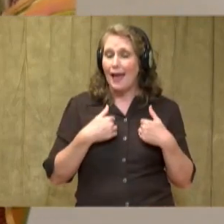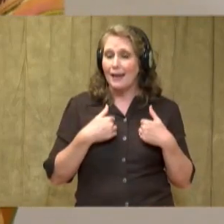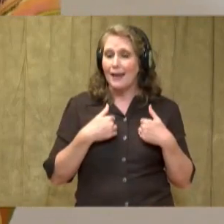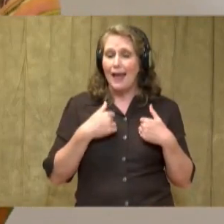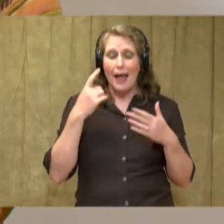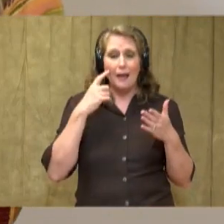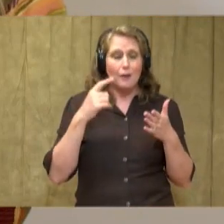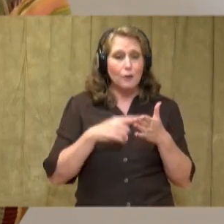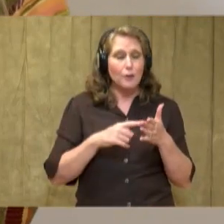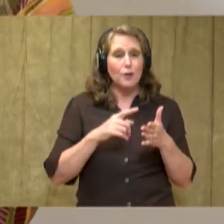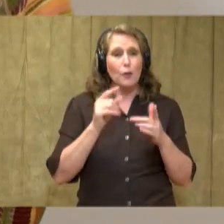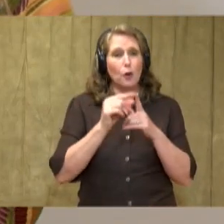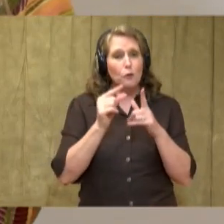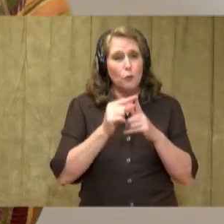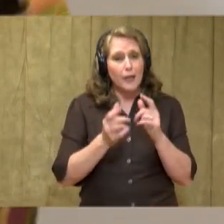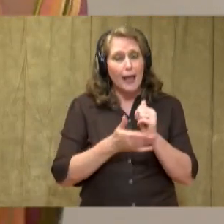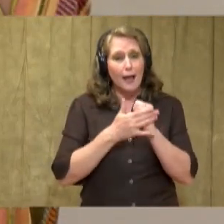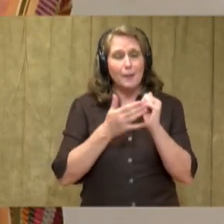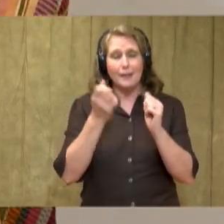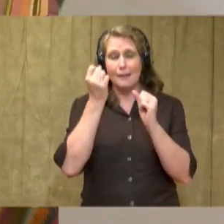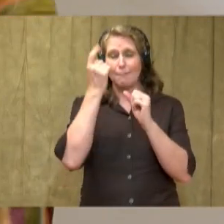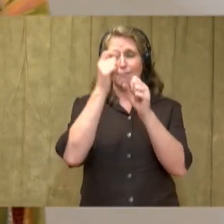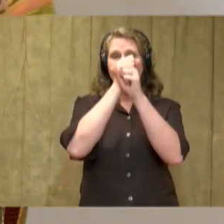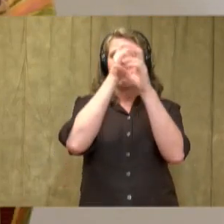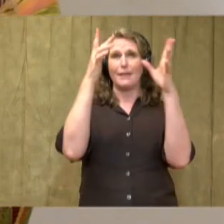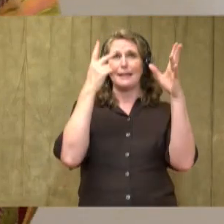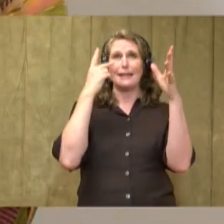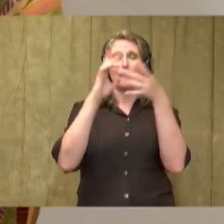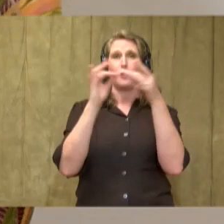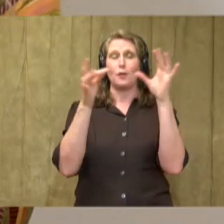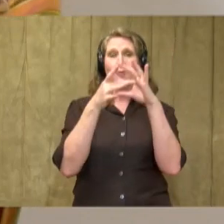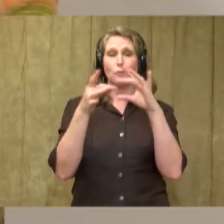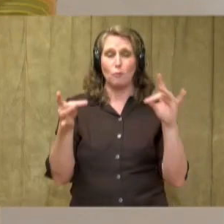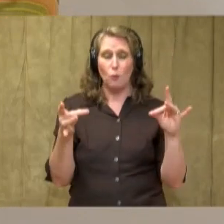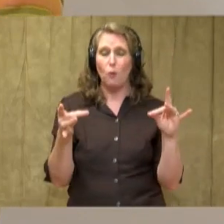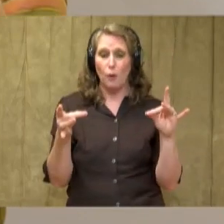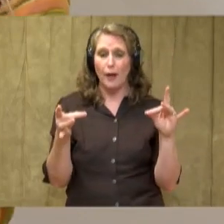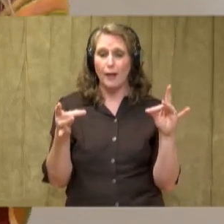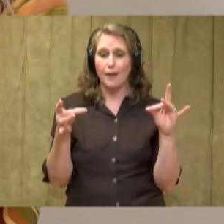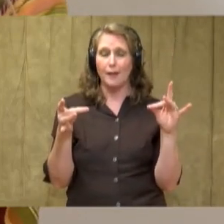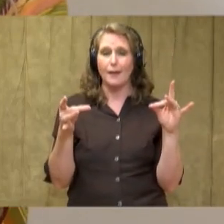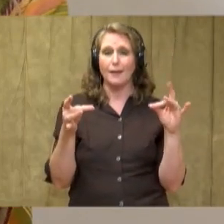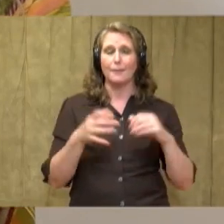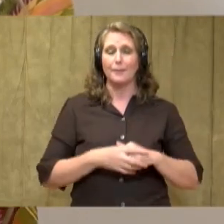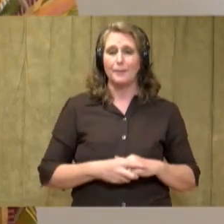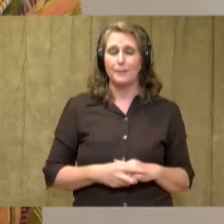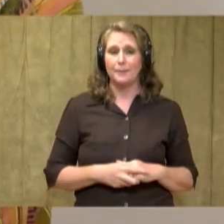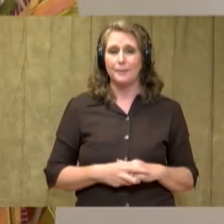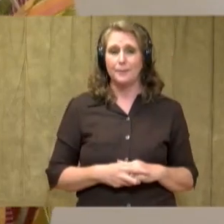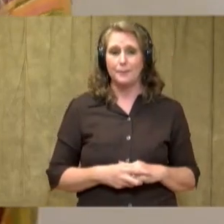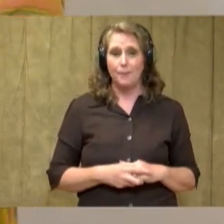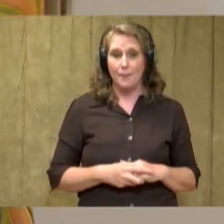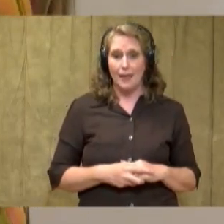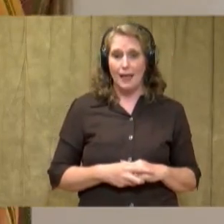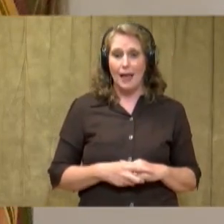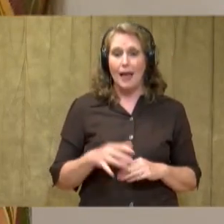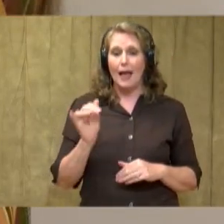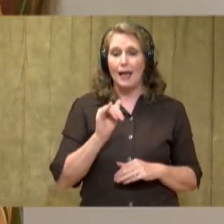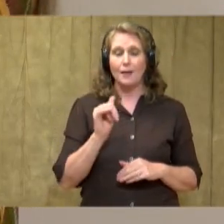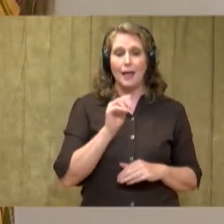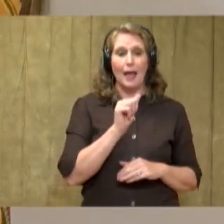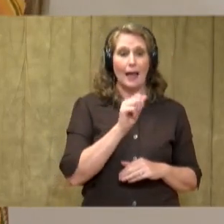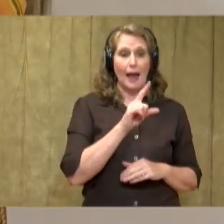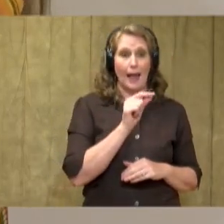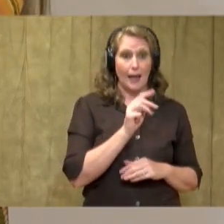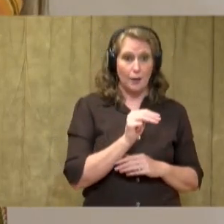how it really helped bring our story to life, and it helped us to get a better picture of what was going on in our story. And just like Adam